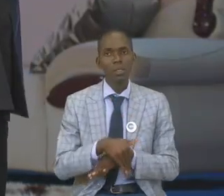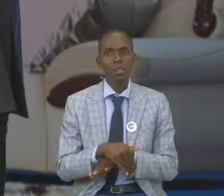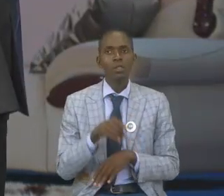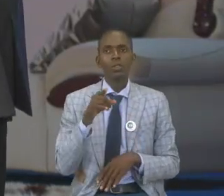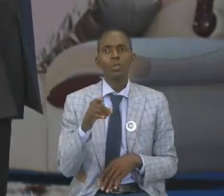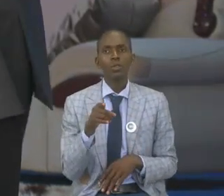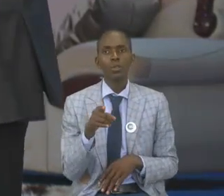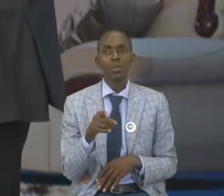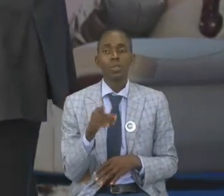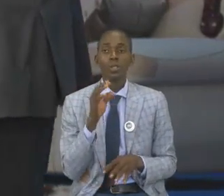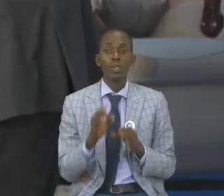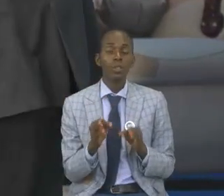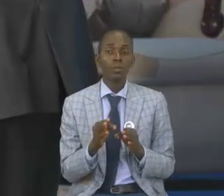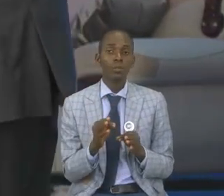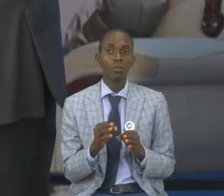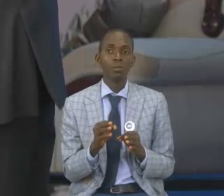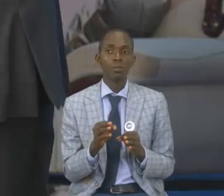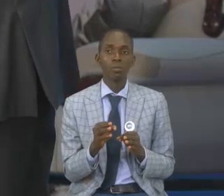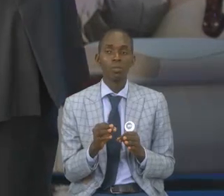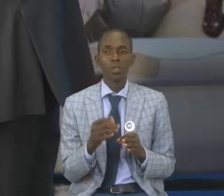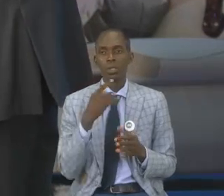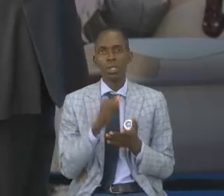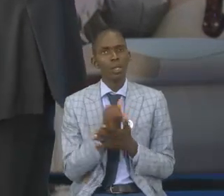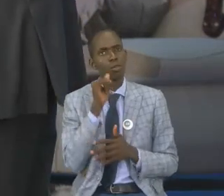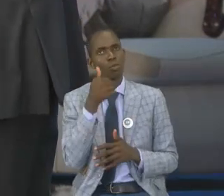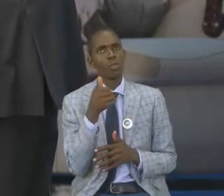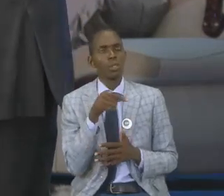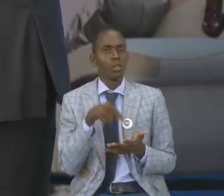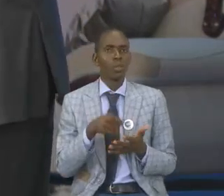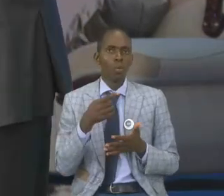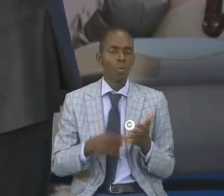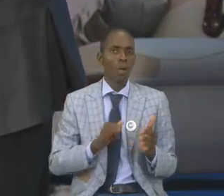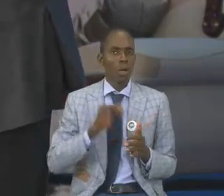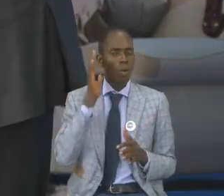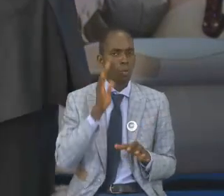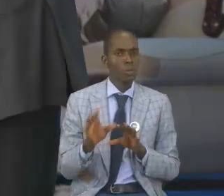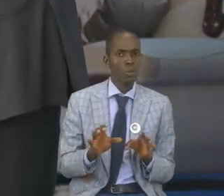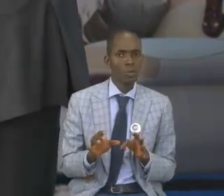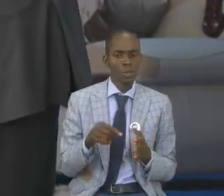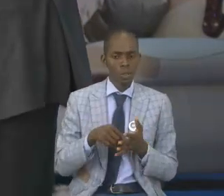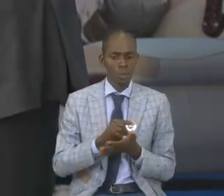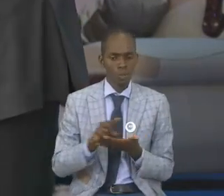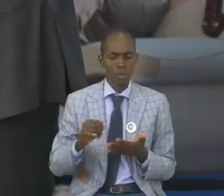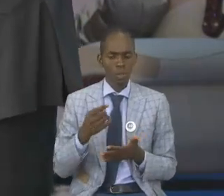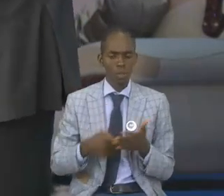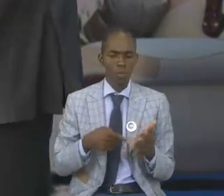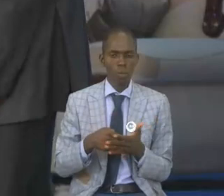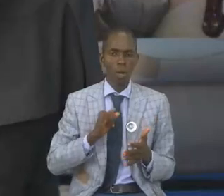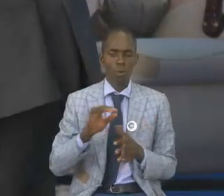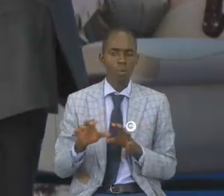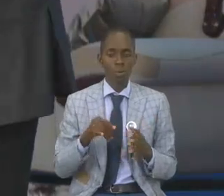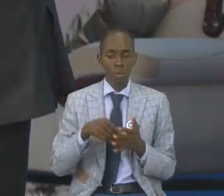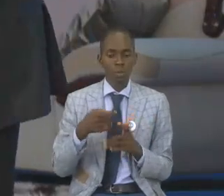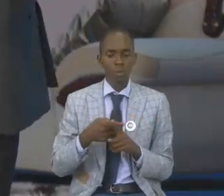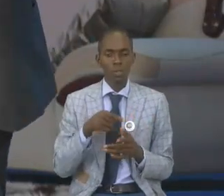you have journal, you're saying, tomorrow, this is what I will do. And this week, this is what I will do. Next month, this is